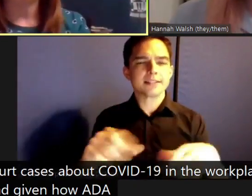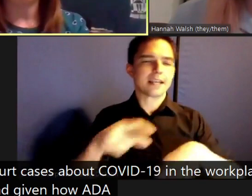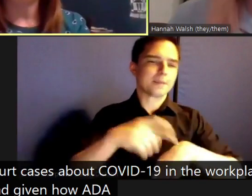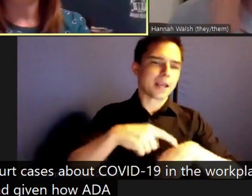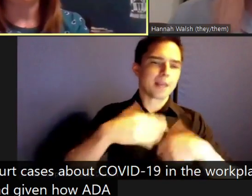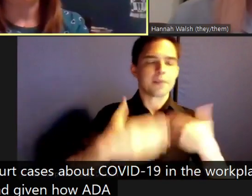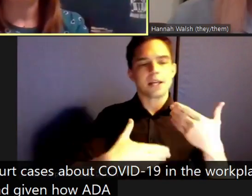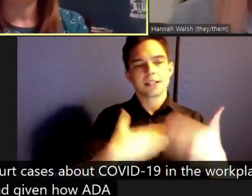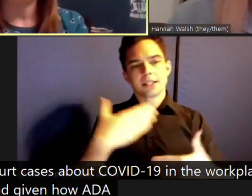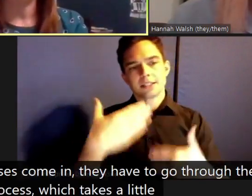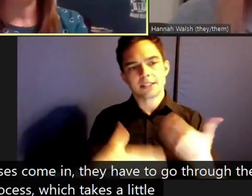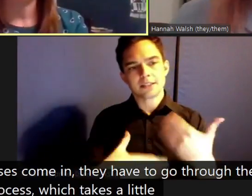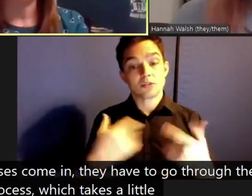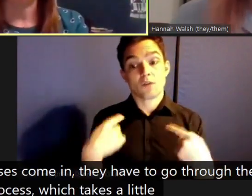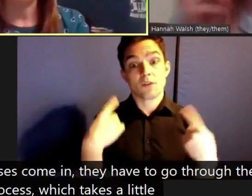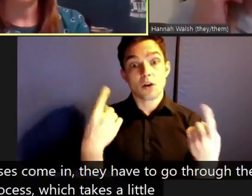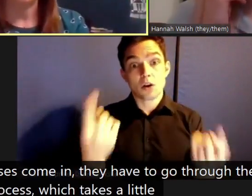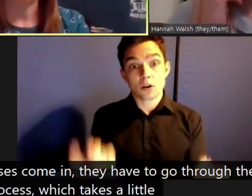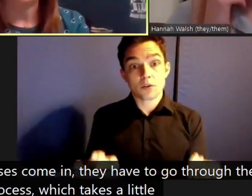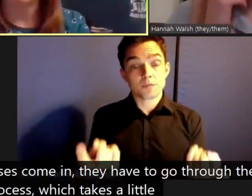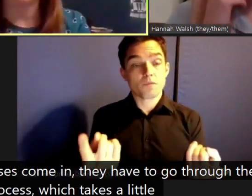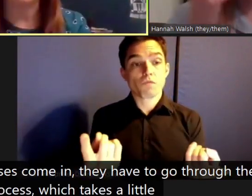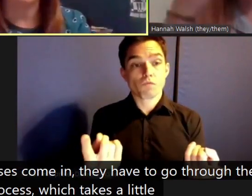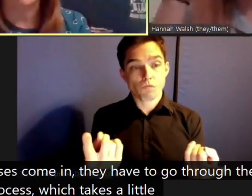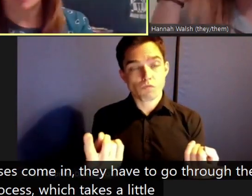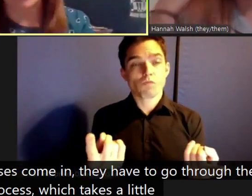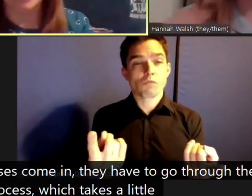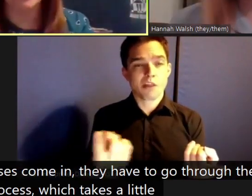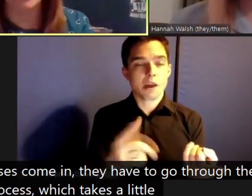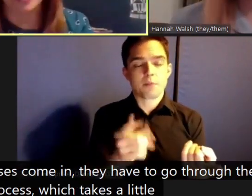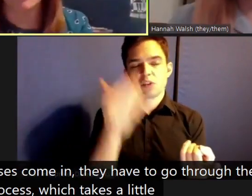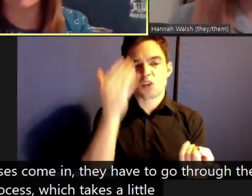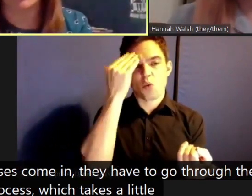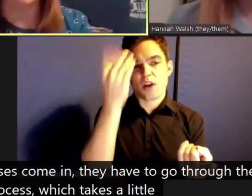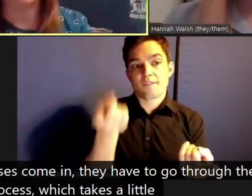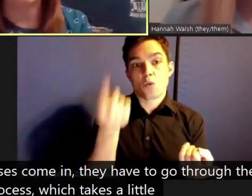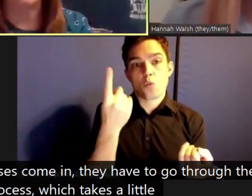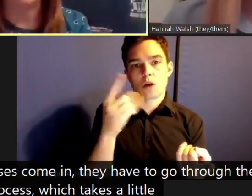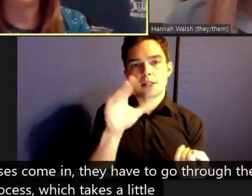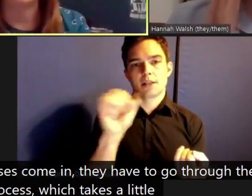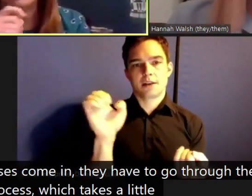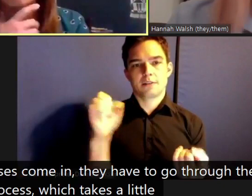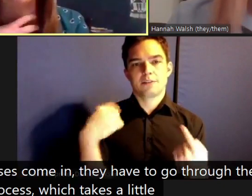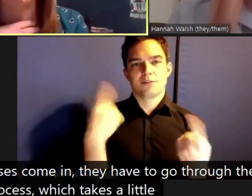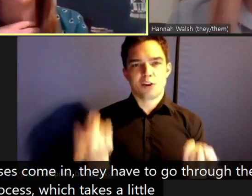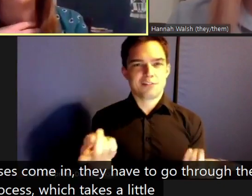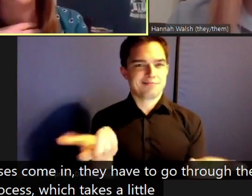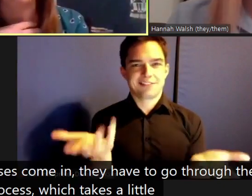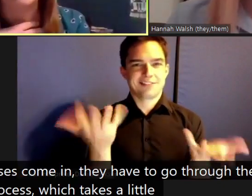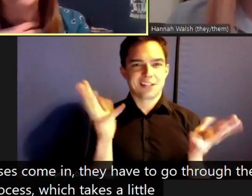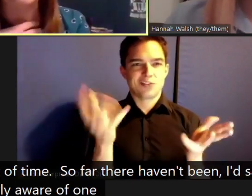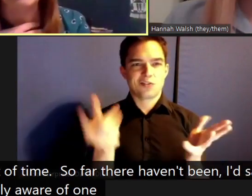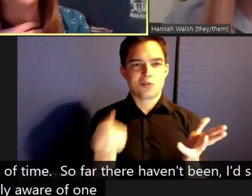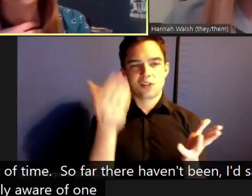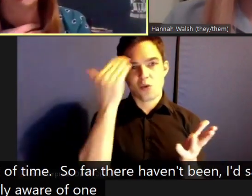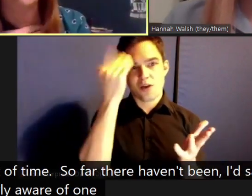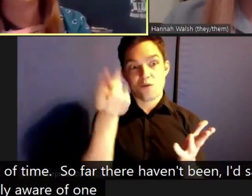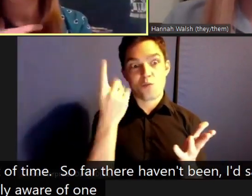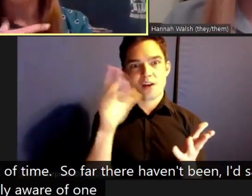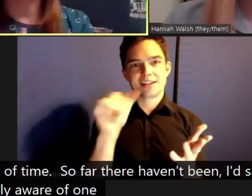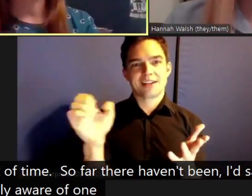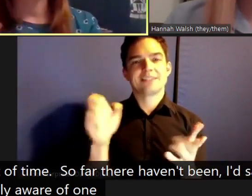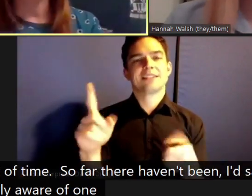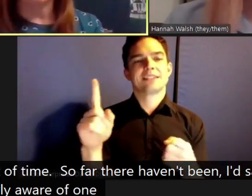haven't been, I'd say, I'm only aware of one case. I'll put it that way. I've only been aware of one case that has come